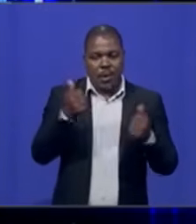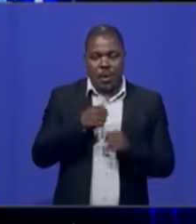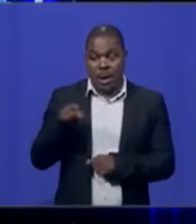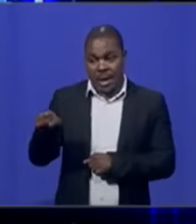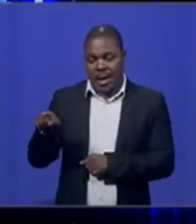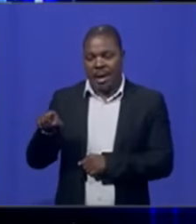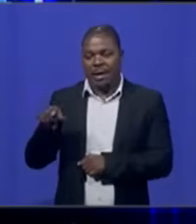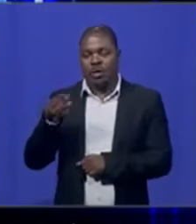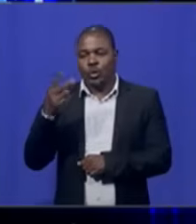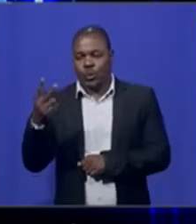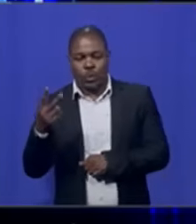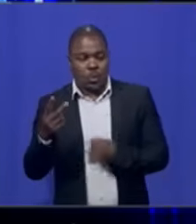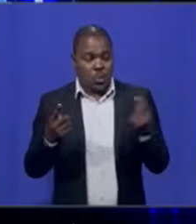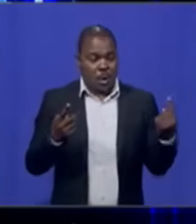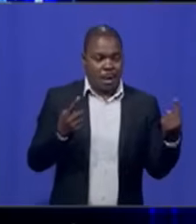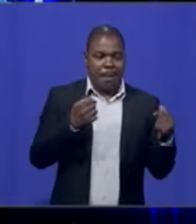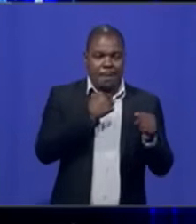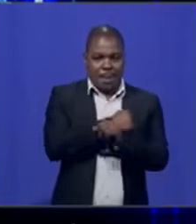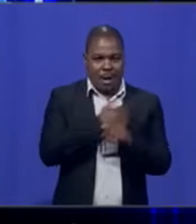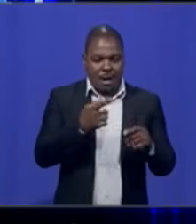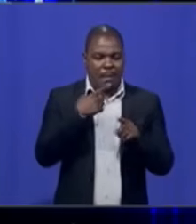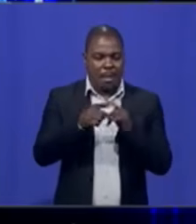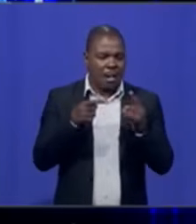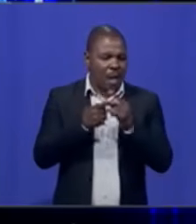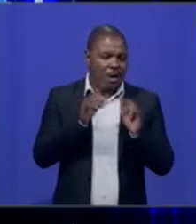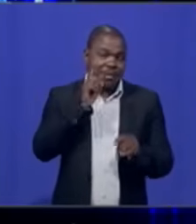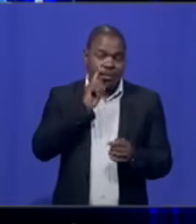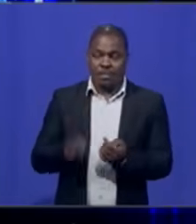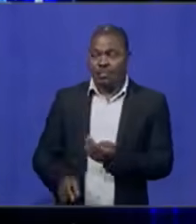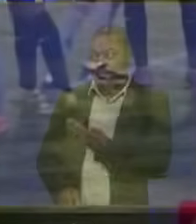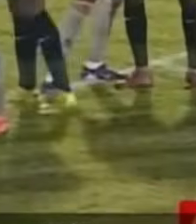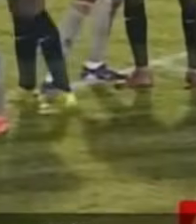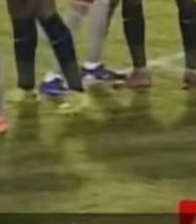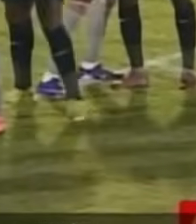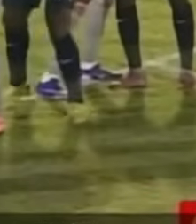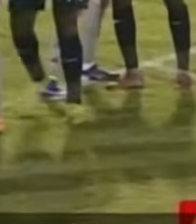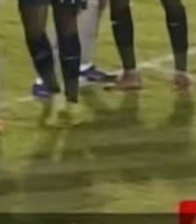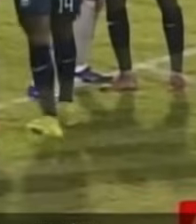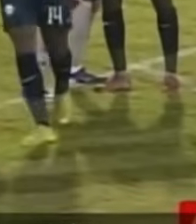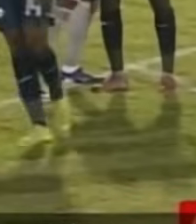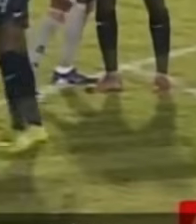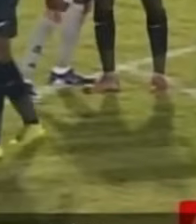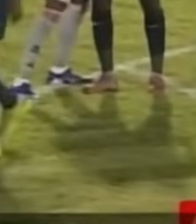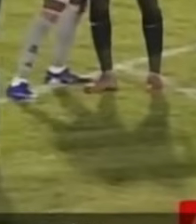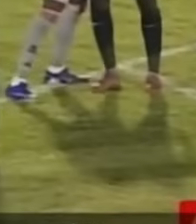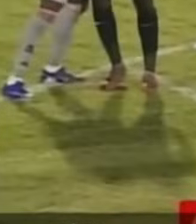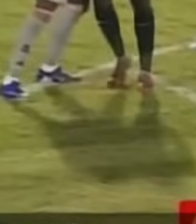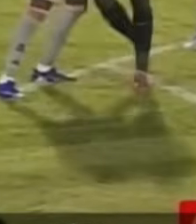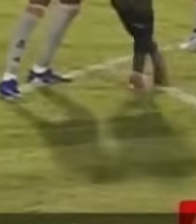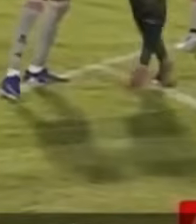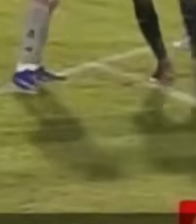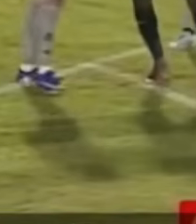2 mme Orlando Pirates ena le ntlha ile nngwe ha re bona dintlha kgolo. On the left hand side.